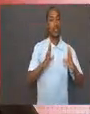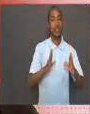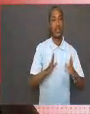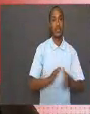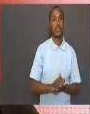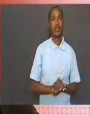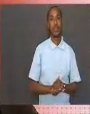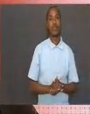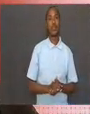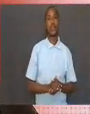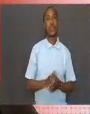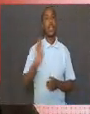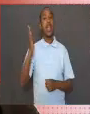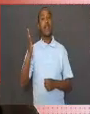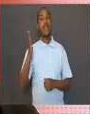Teacher,